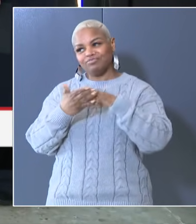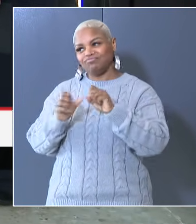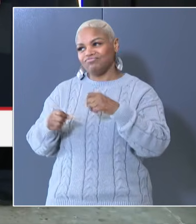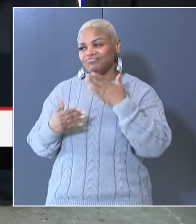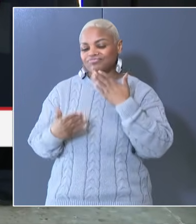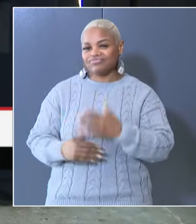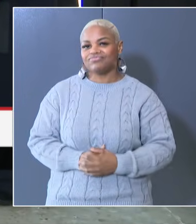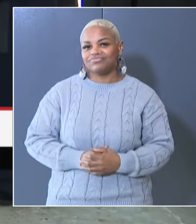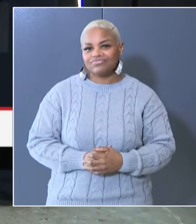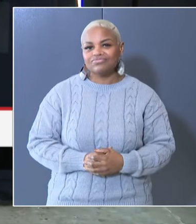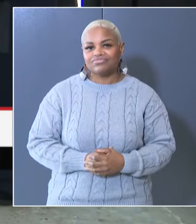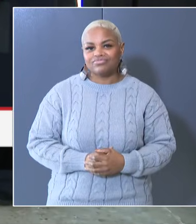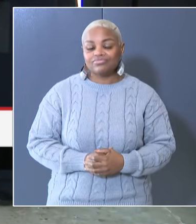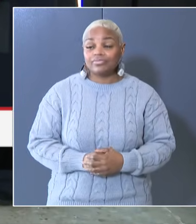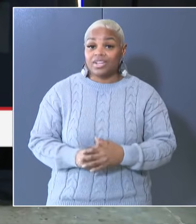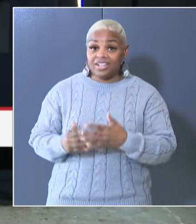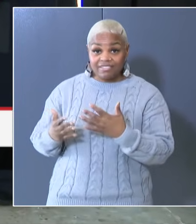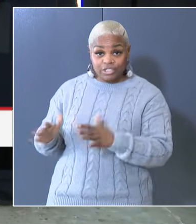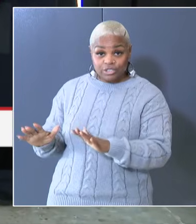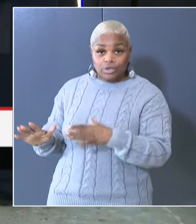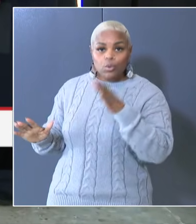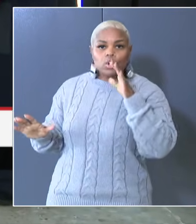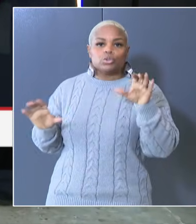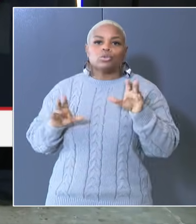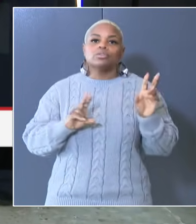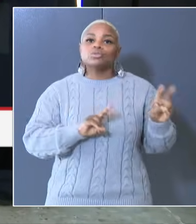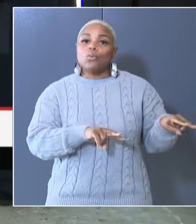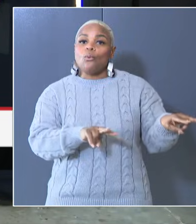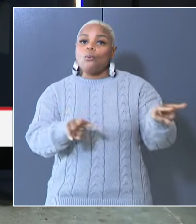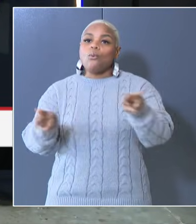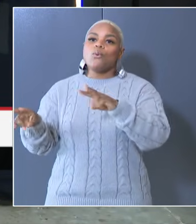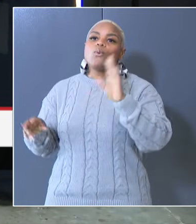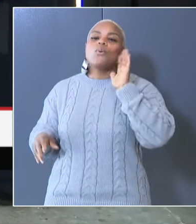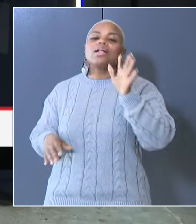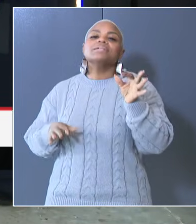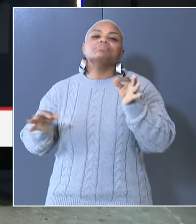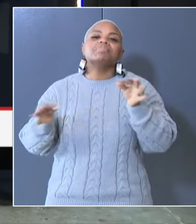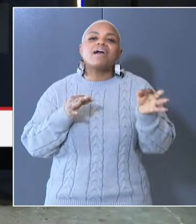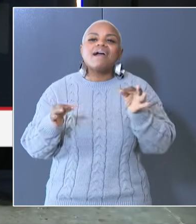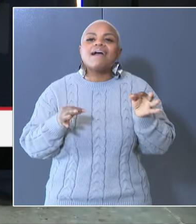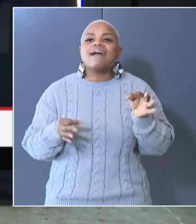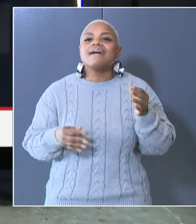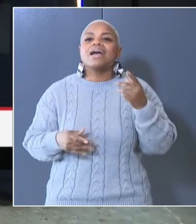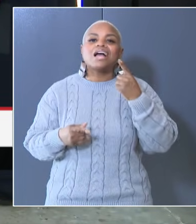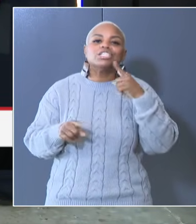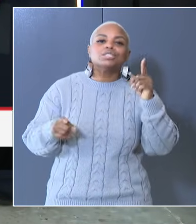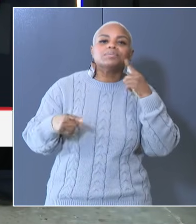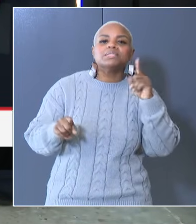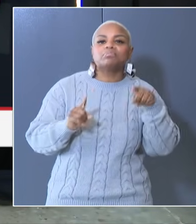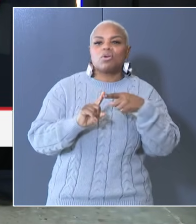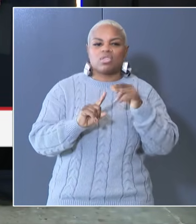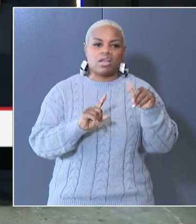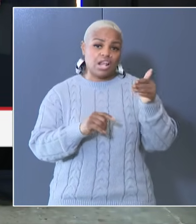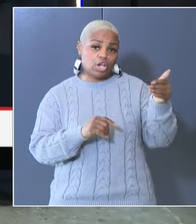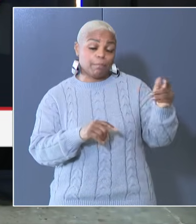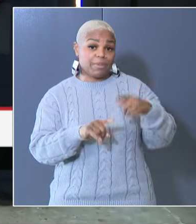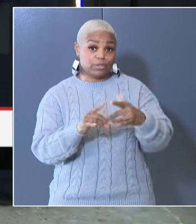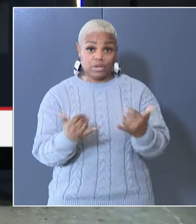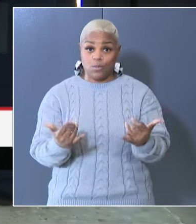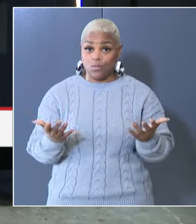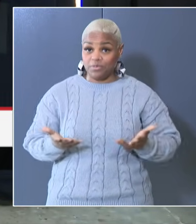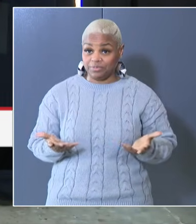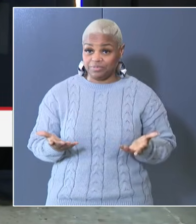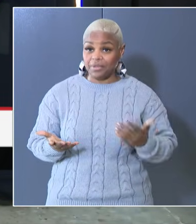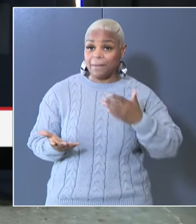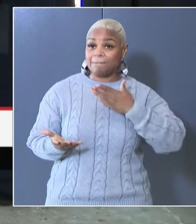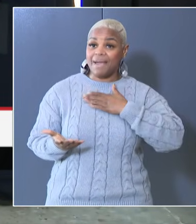doing a tour. We'll get some announcements about that afterwards. So without further ado, what I want to do, this is my funnest